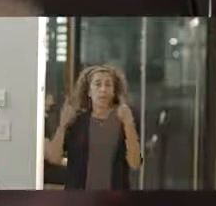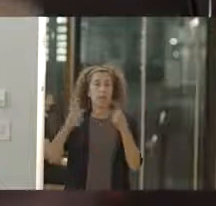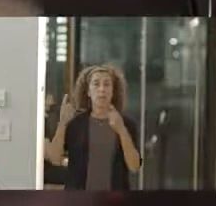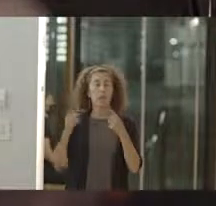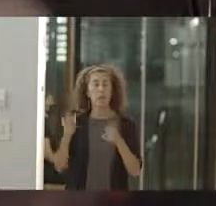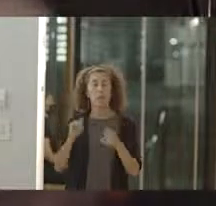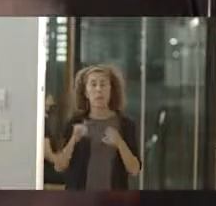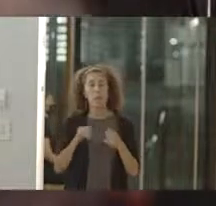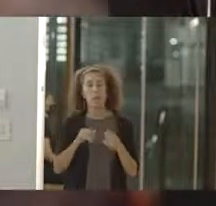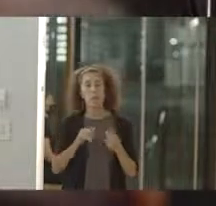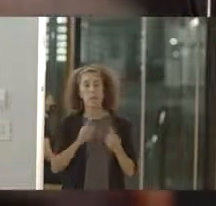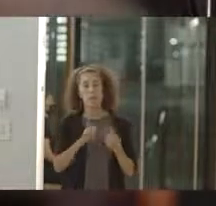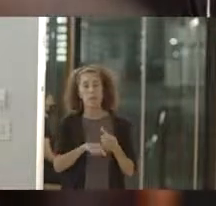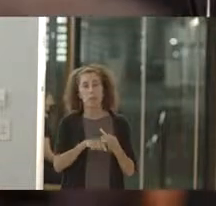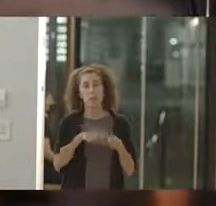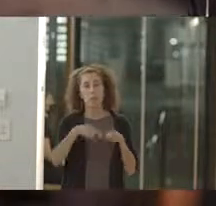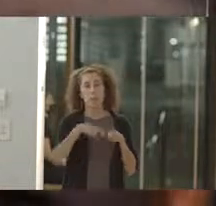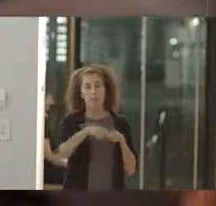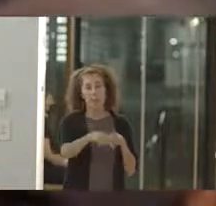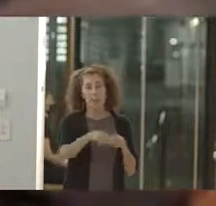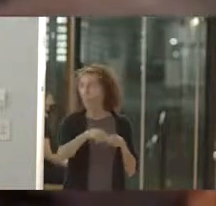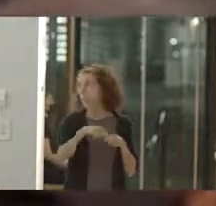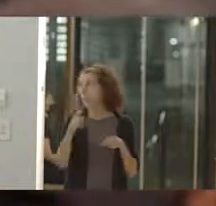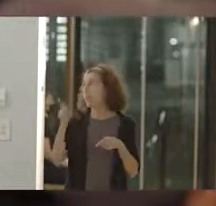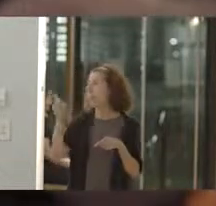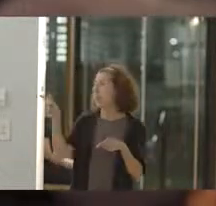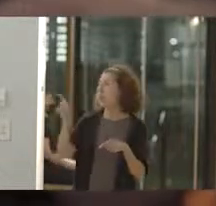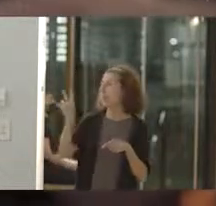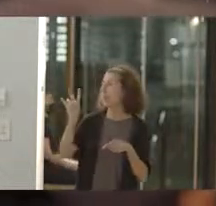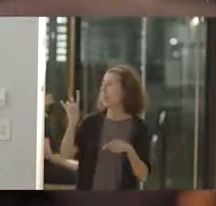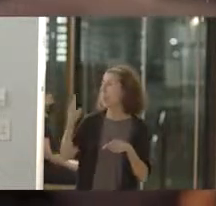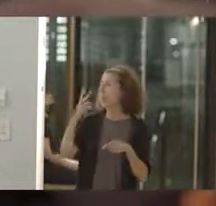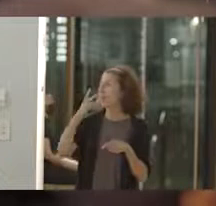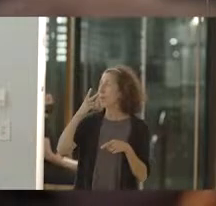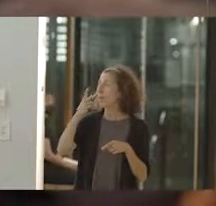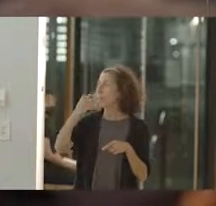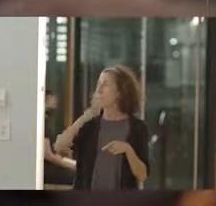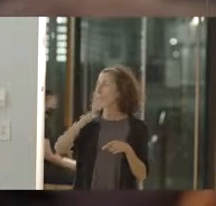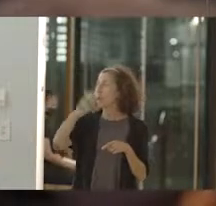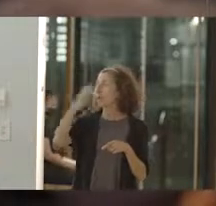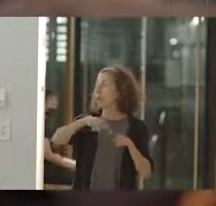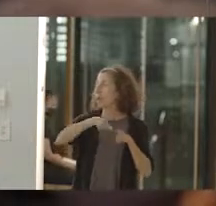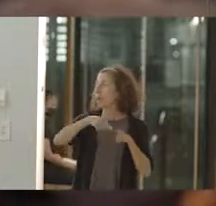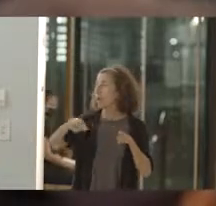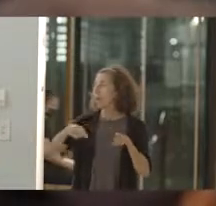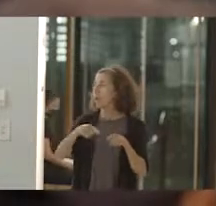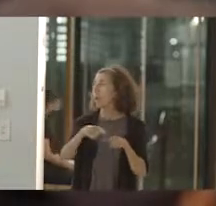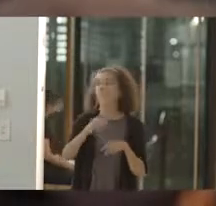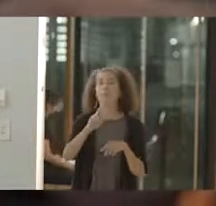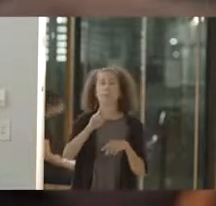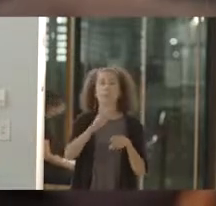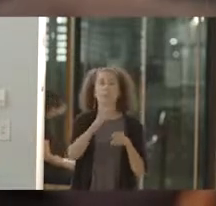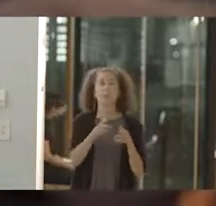building here, there are a lot of ground floor uses. There's a restaurant, there's a school. At Brookfield Place, there's PJ Clark's